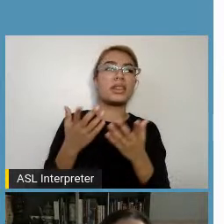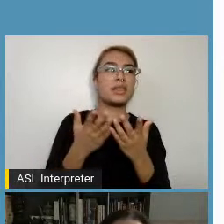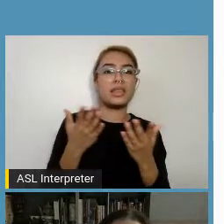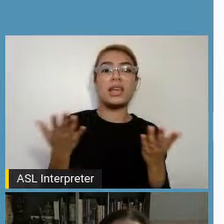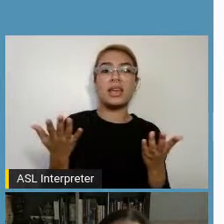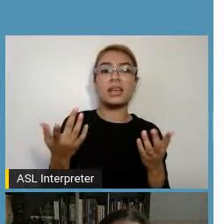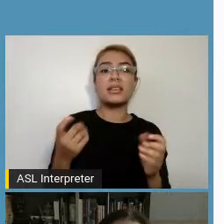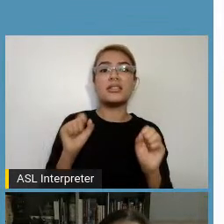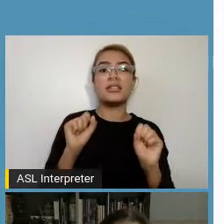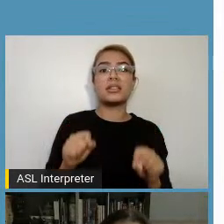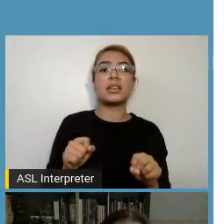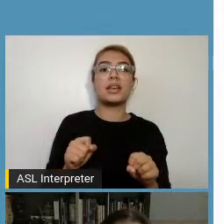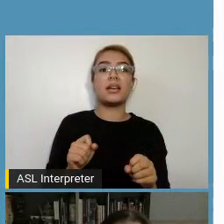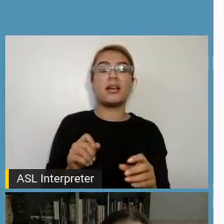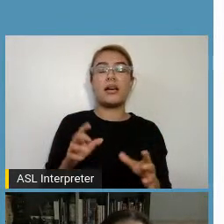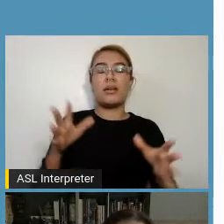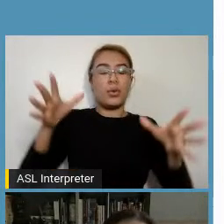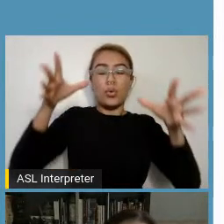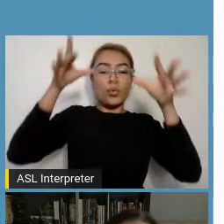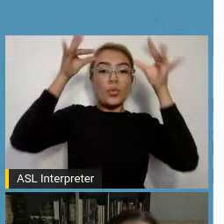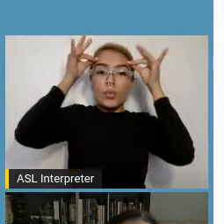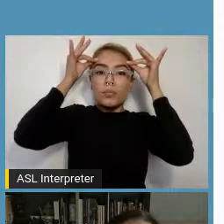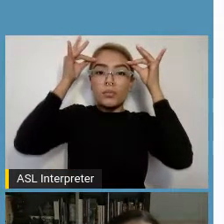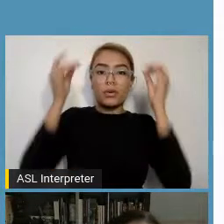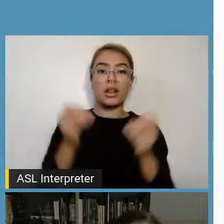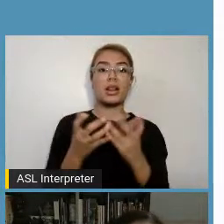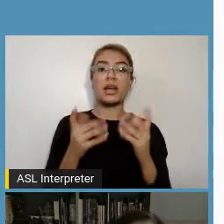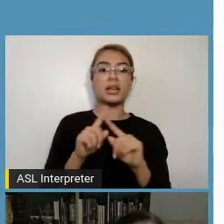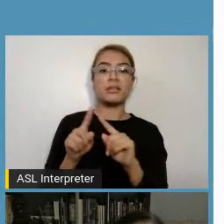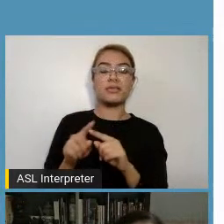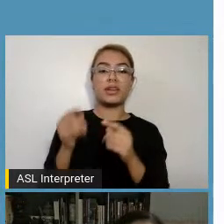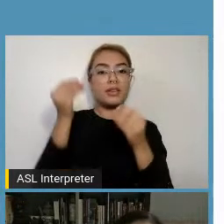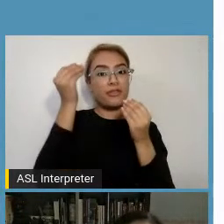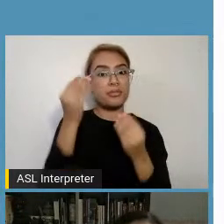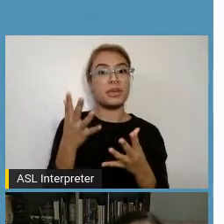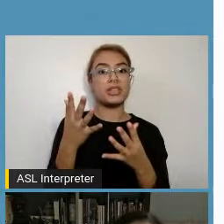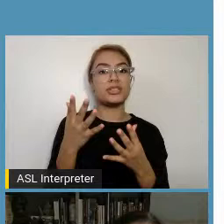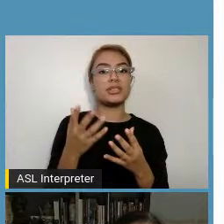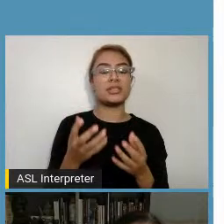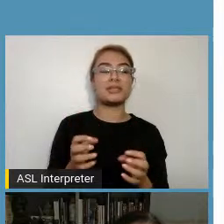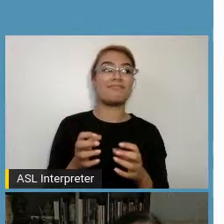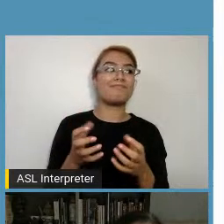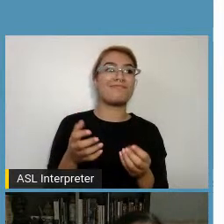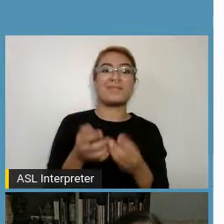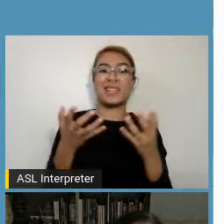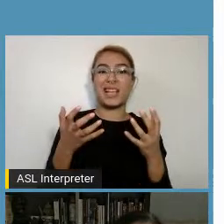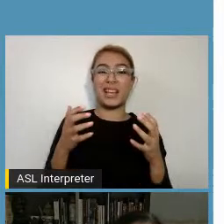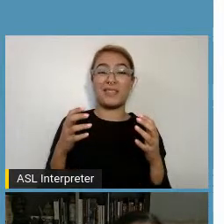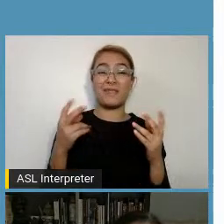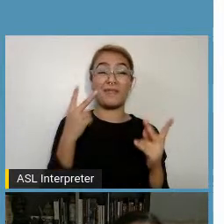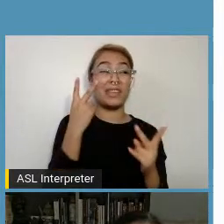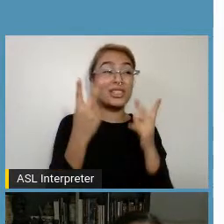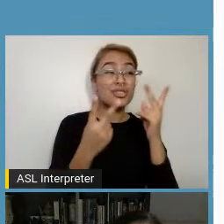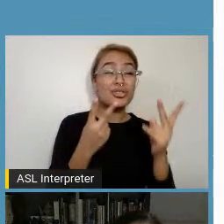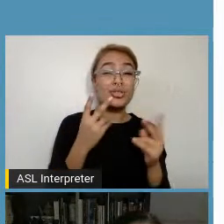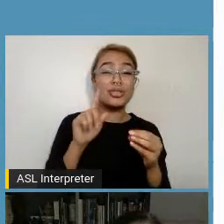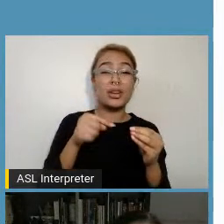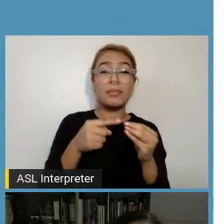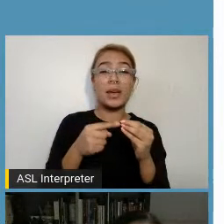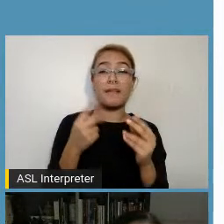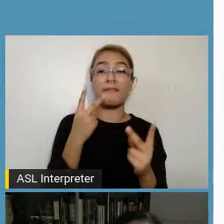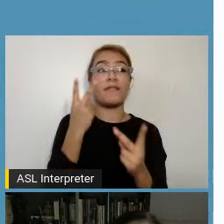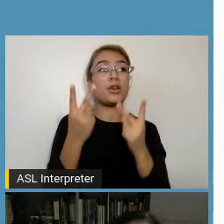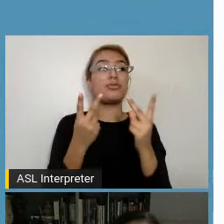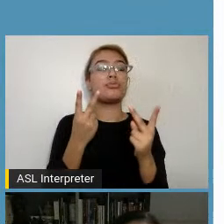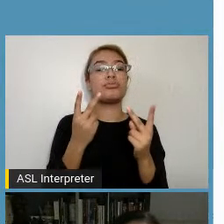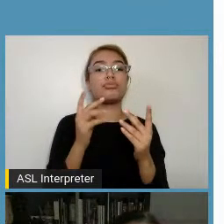can get so much. We've had so many more visitors make comments about the virtual tour than we have